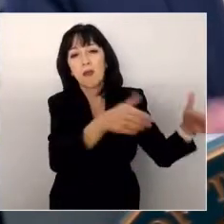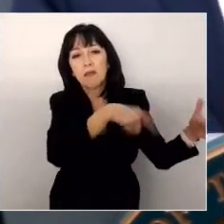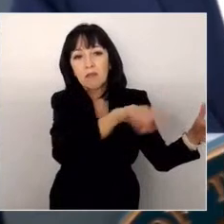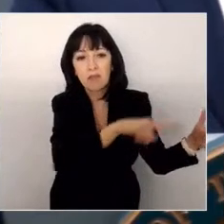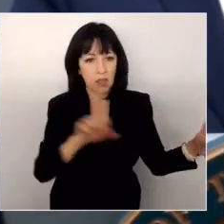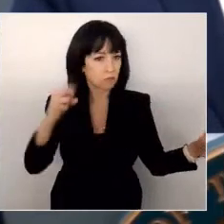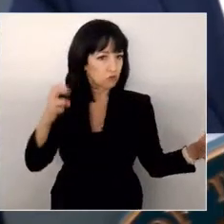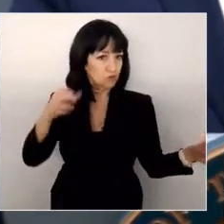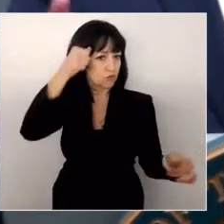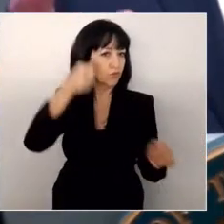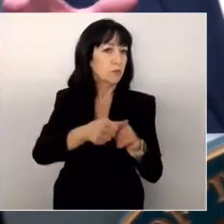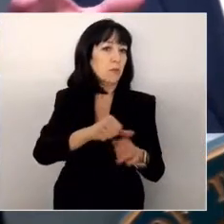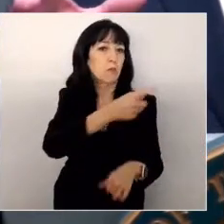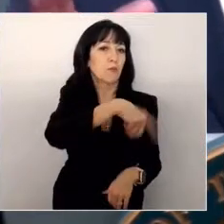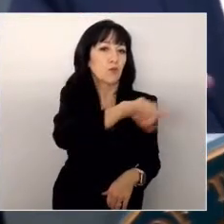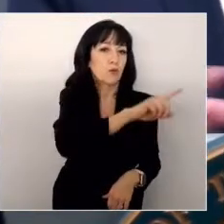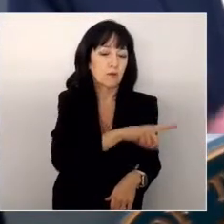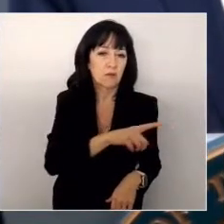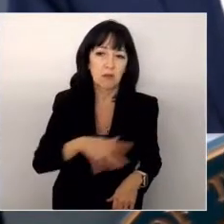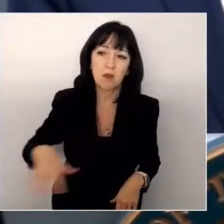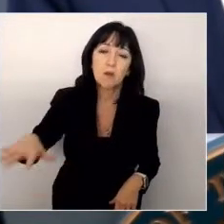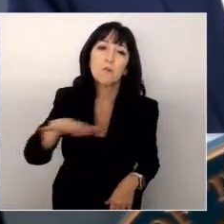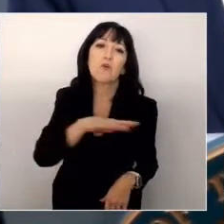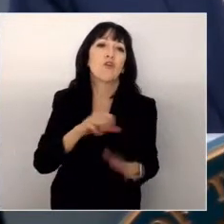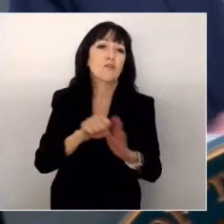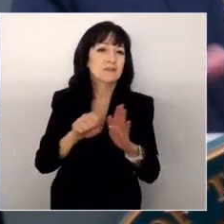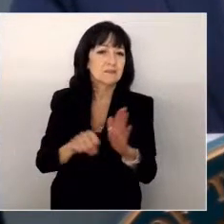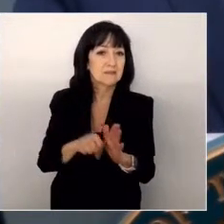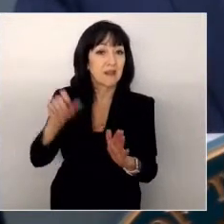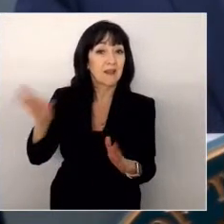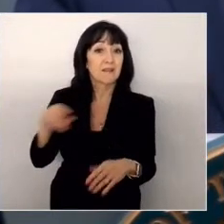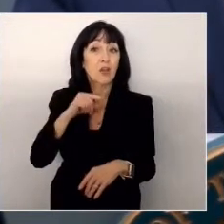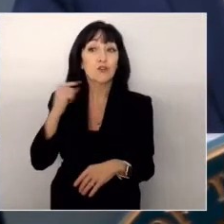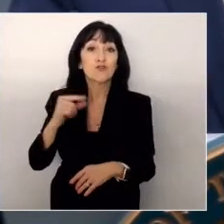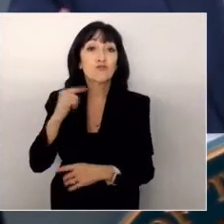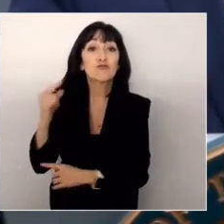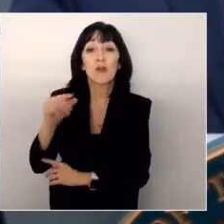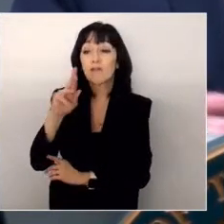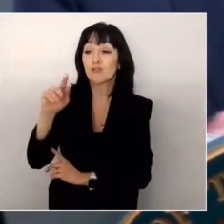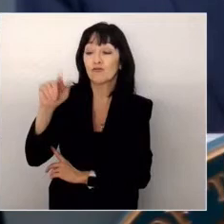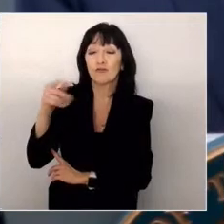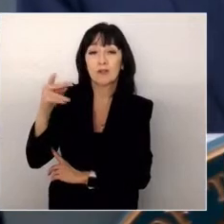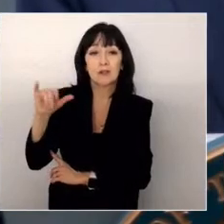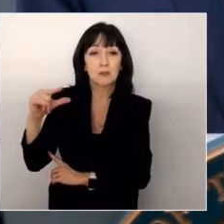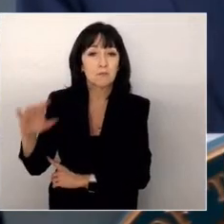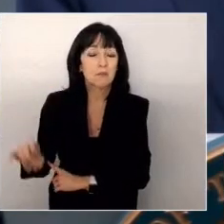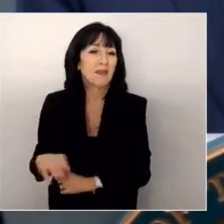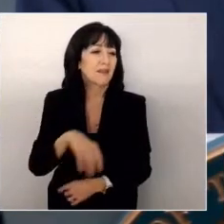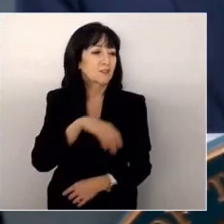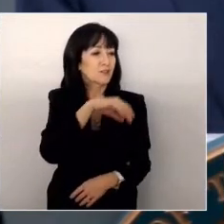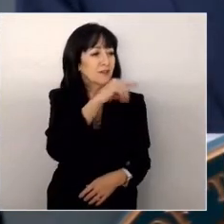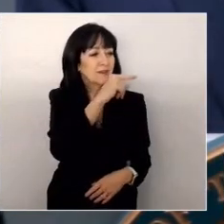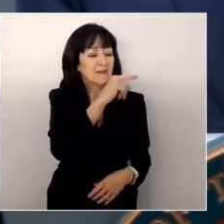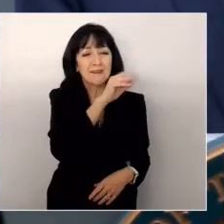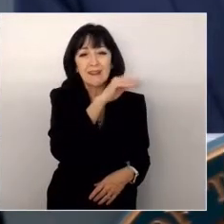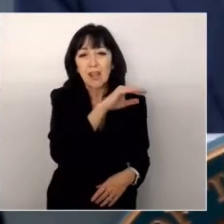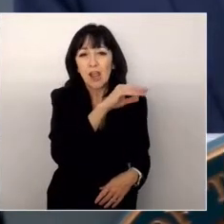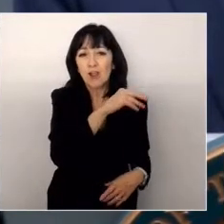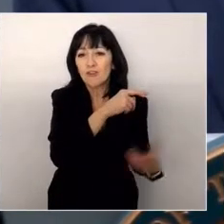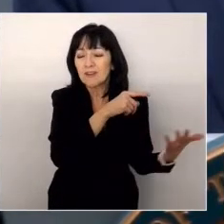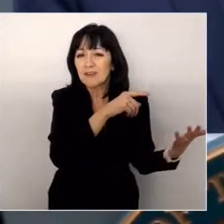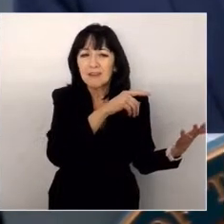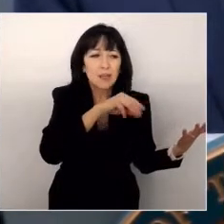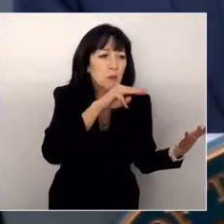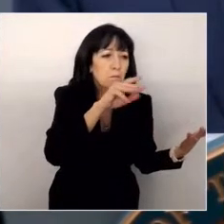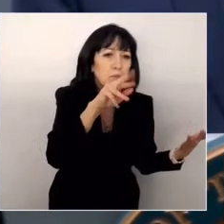big across the state, people like Reverend Rita Page, Bernice Edwards, Darrell Chambers and his team, and Maria